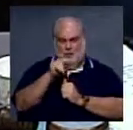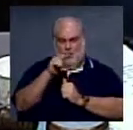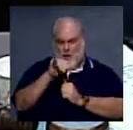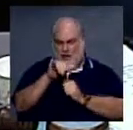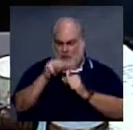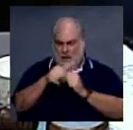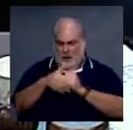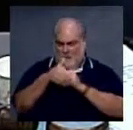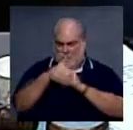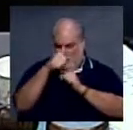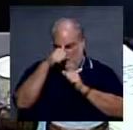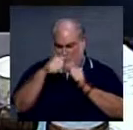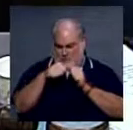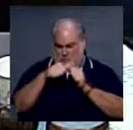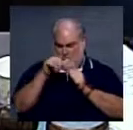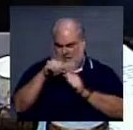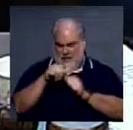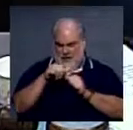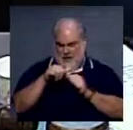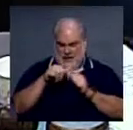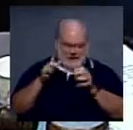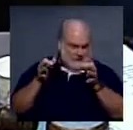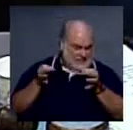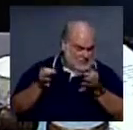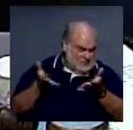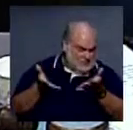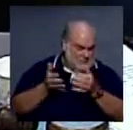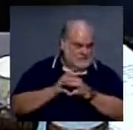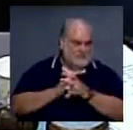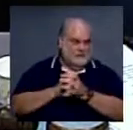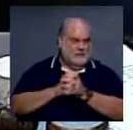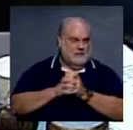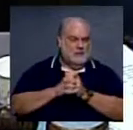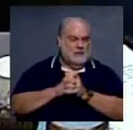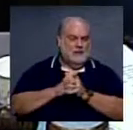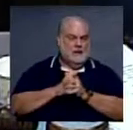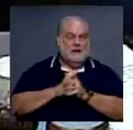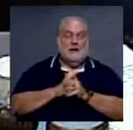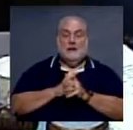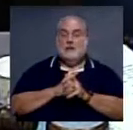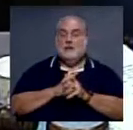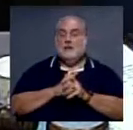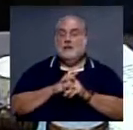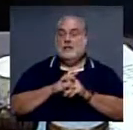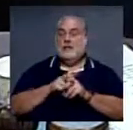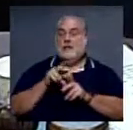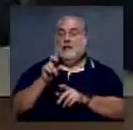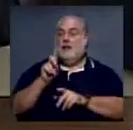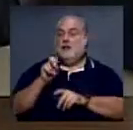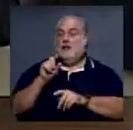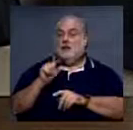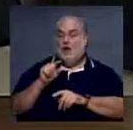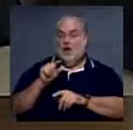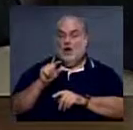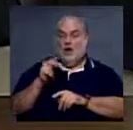on what the board's decision was on it. Are we talking about the doghouse? Yeah.